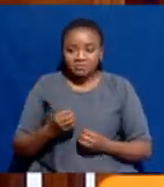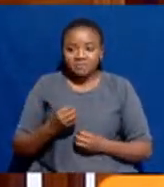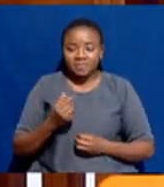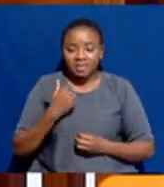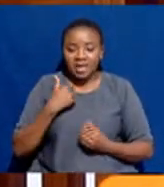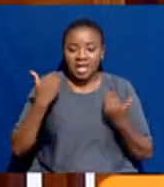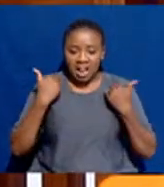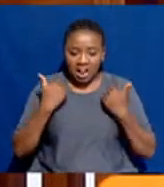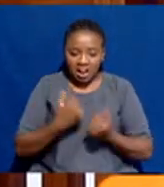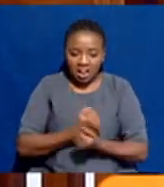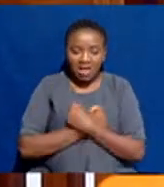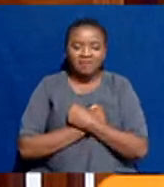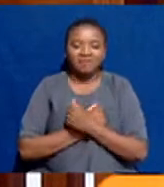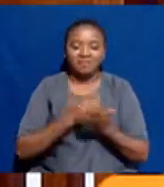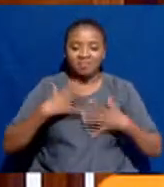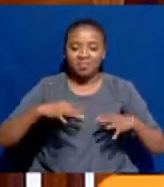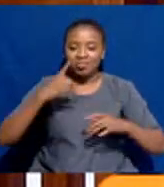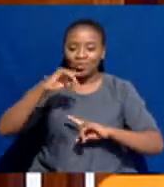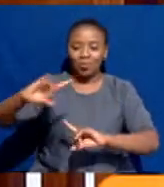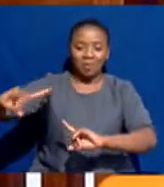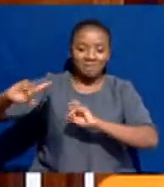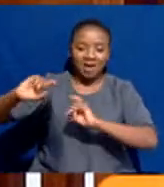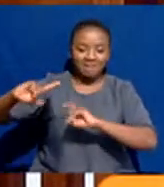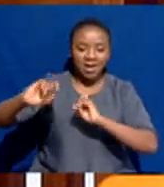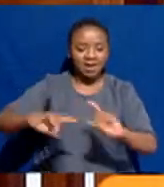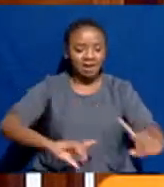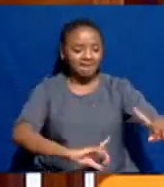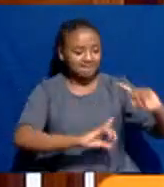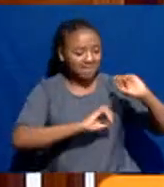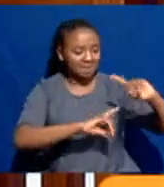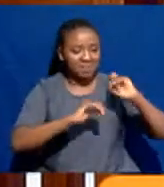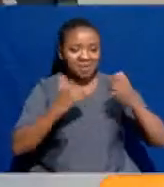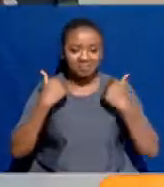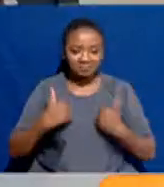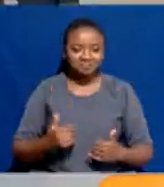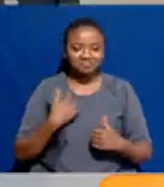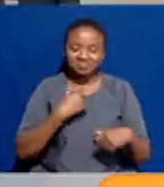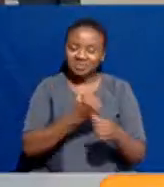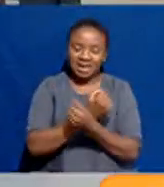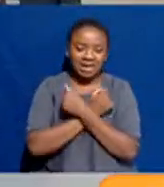my critics, even when they are insane. I like